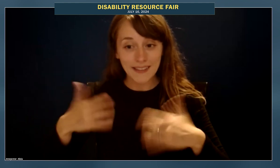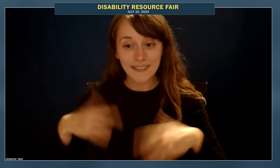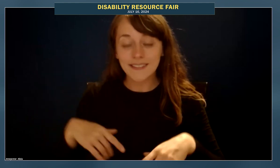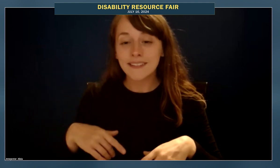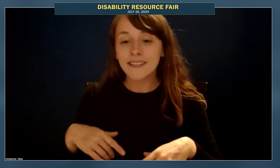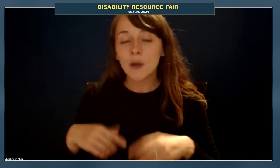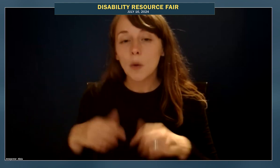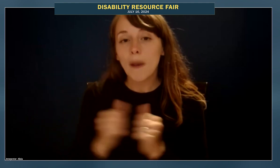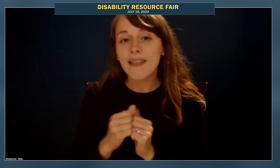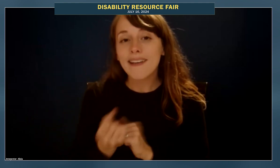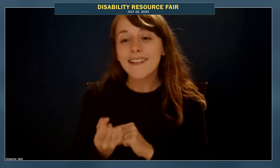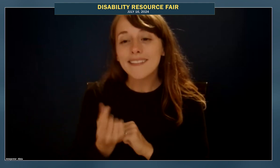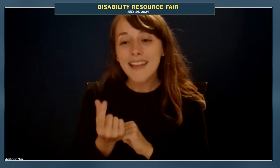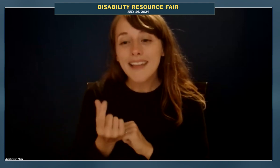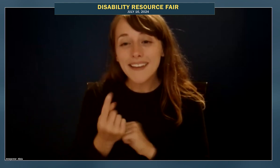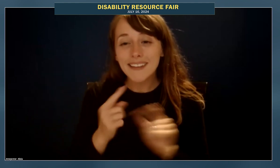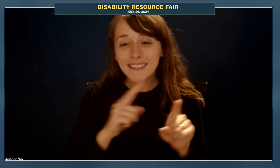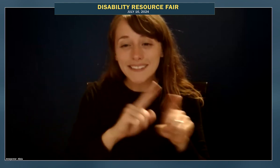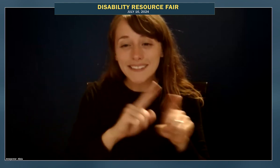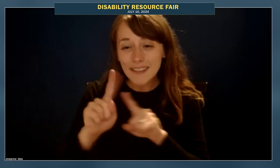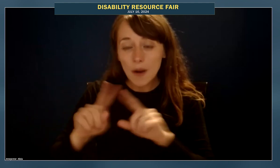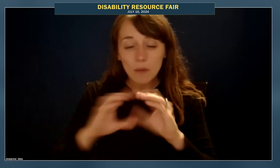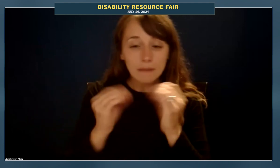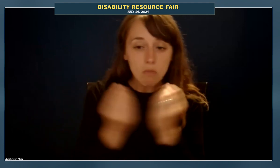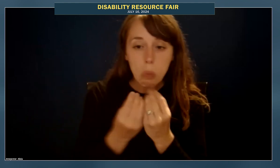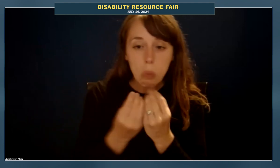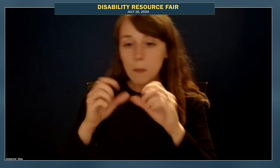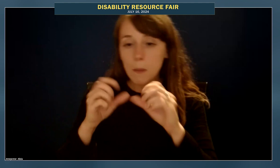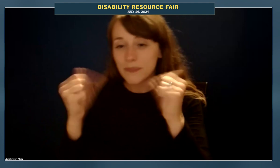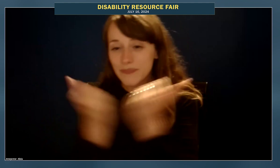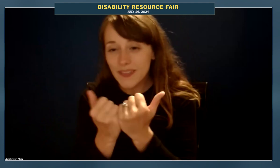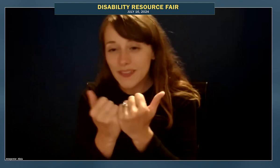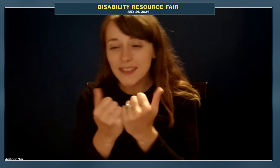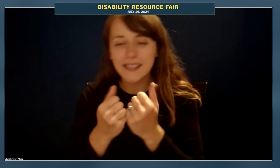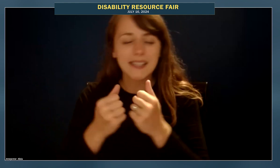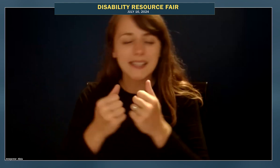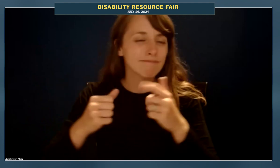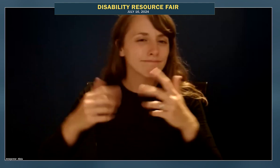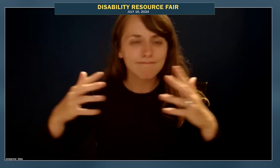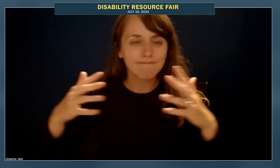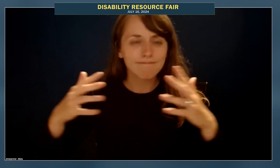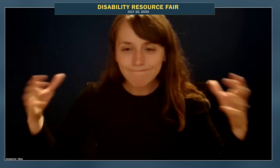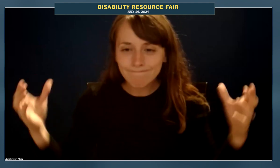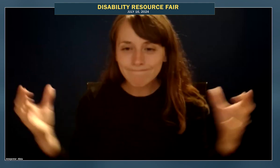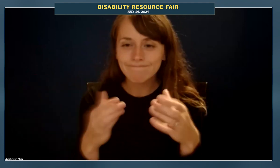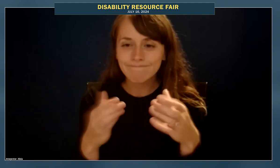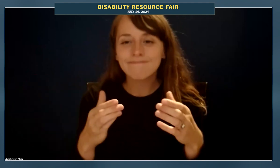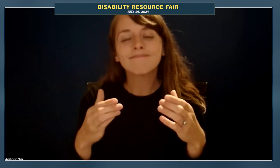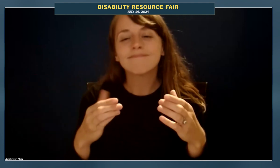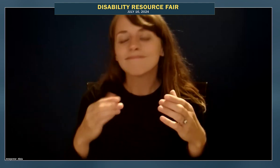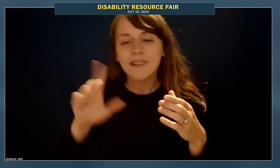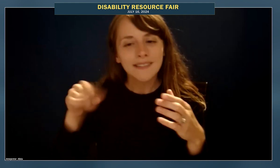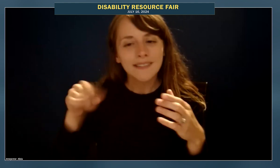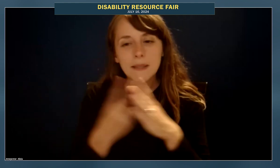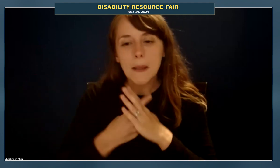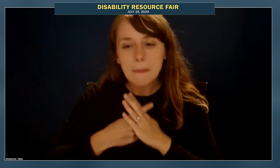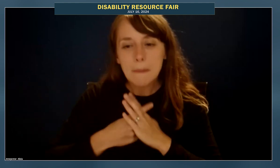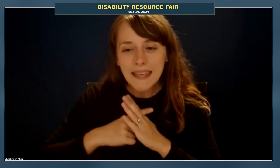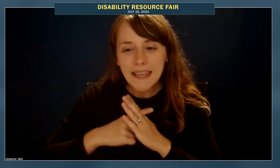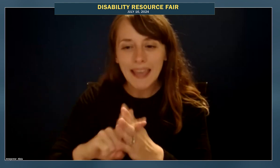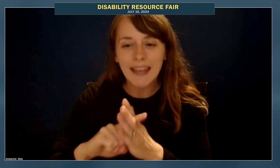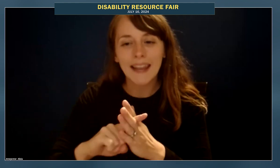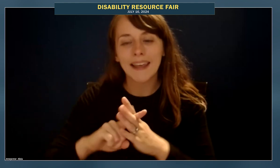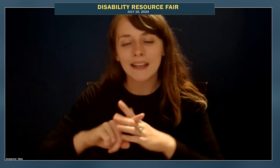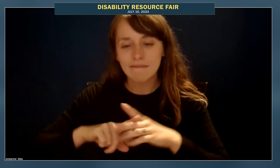11 entities represented, is a beginning or an expansion of supportive and